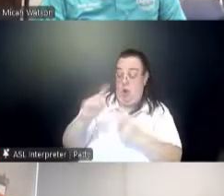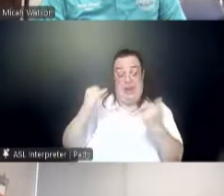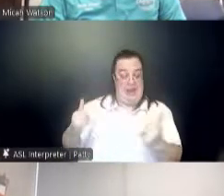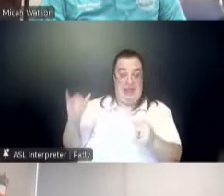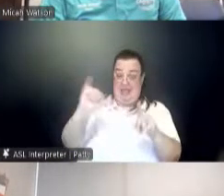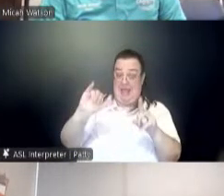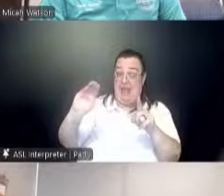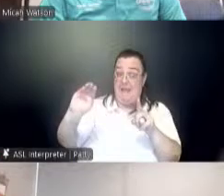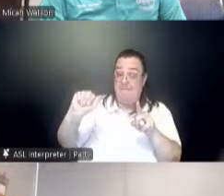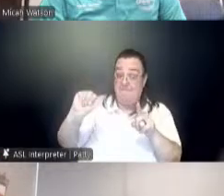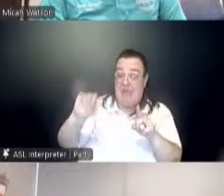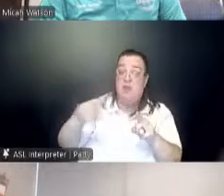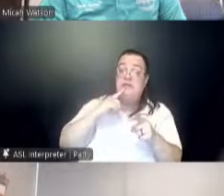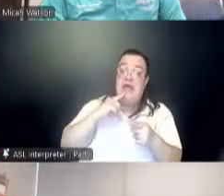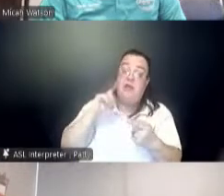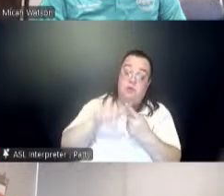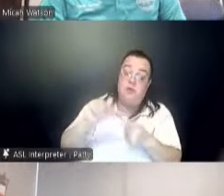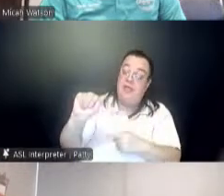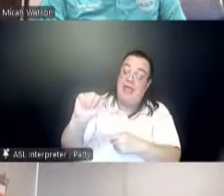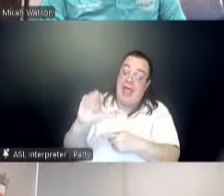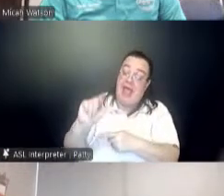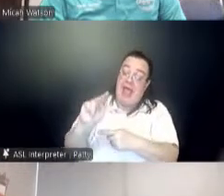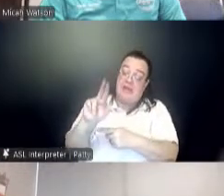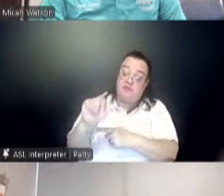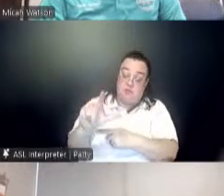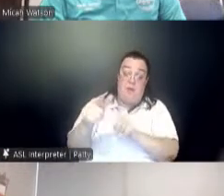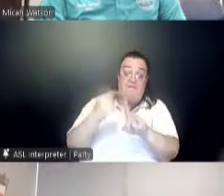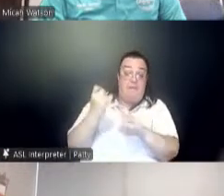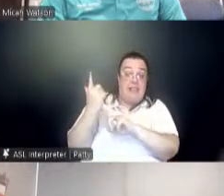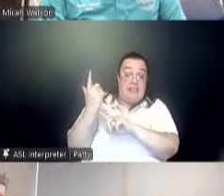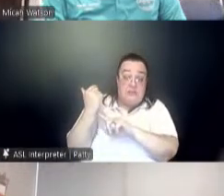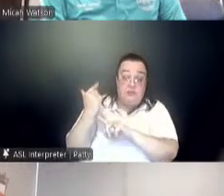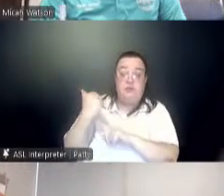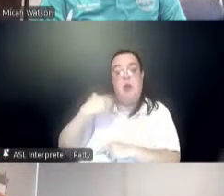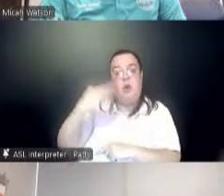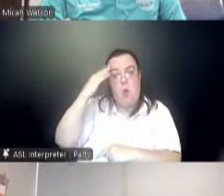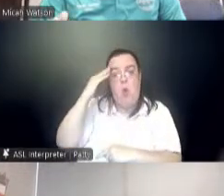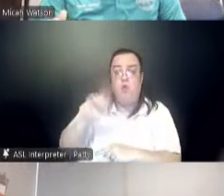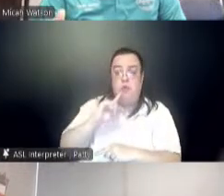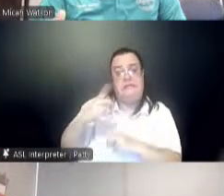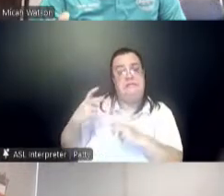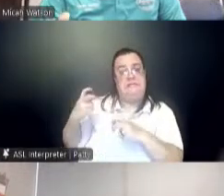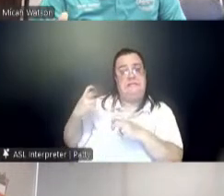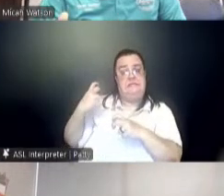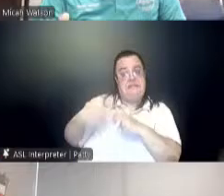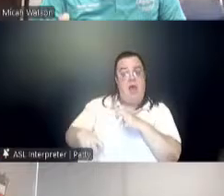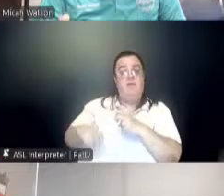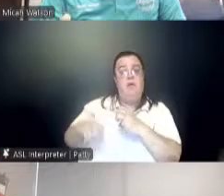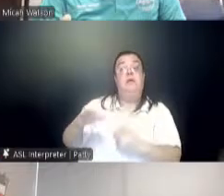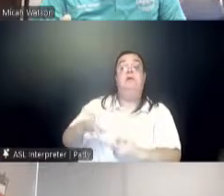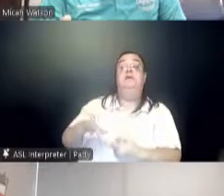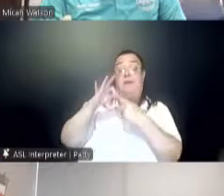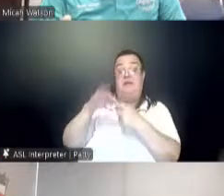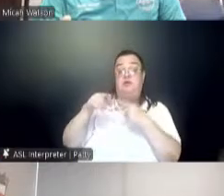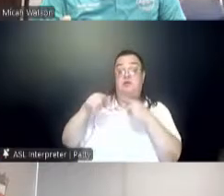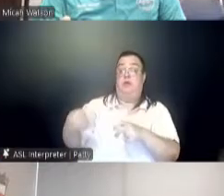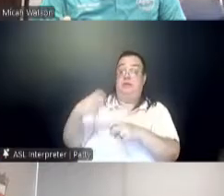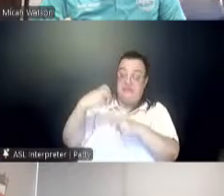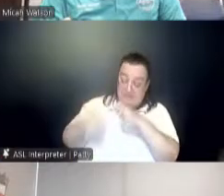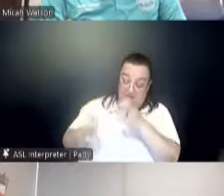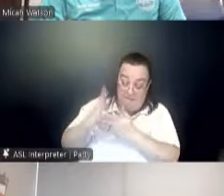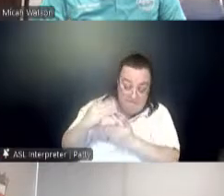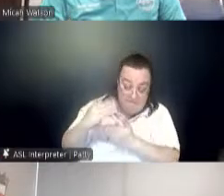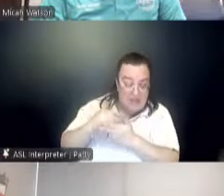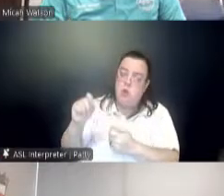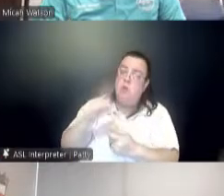actuals of last year. So I know how difficult that is, and especially in a difficult budget season. So commend you and your staff